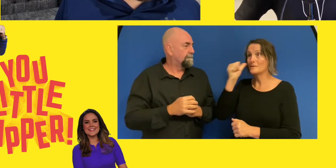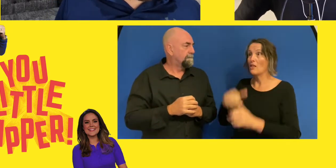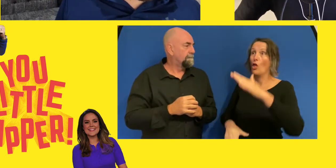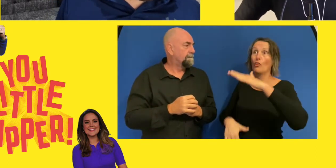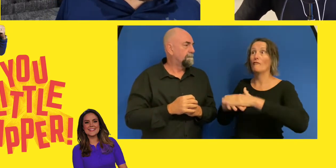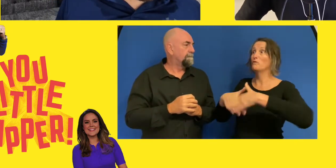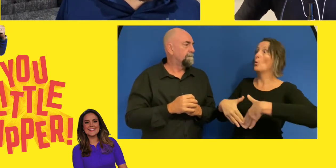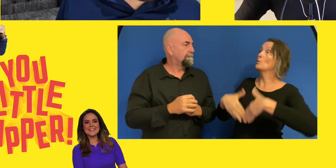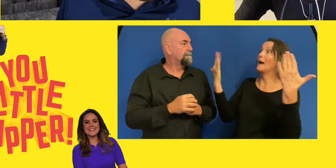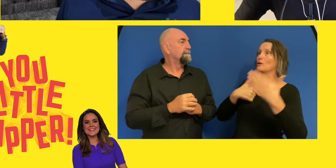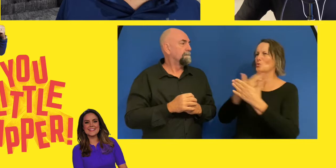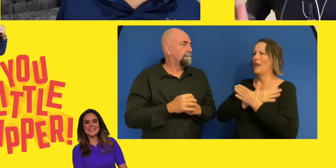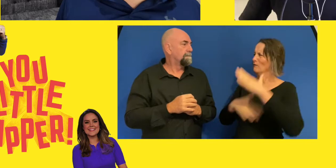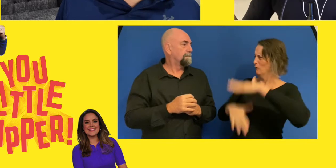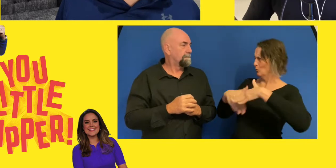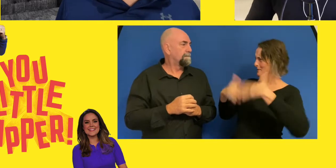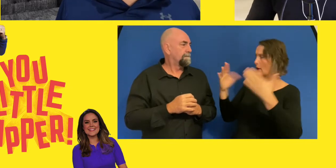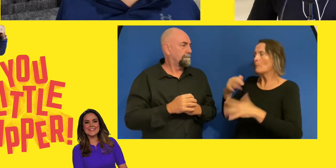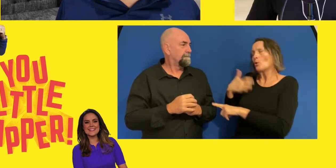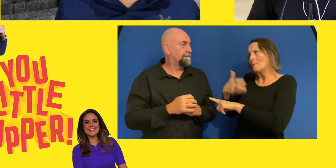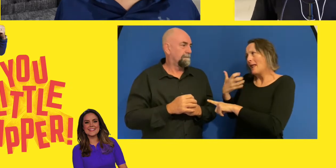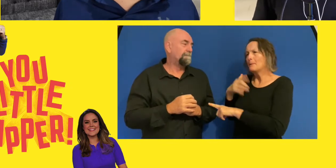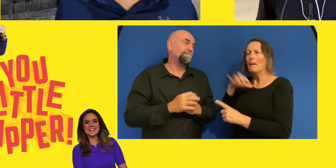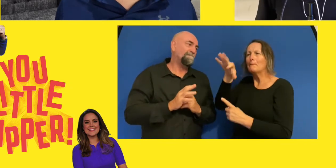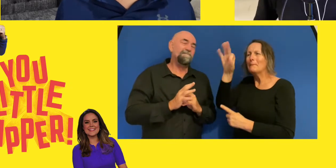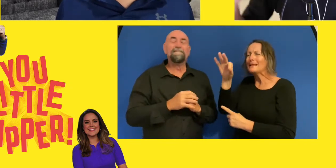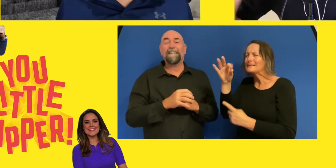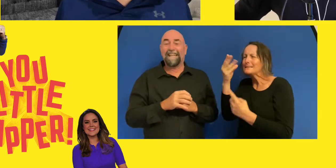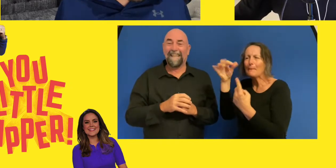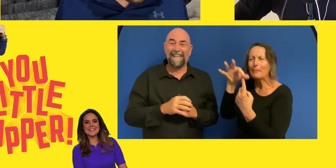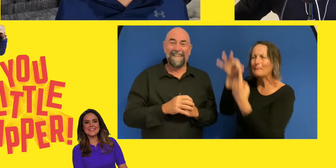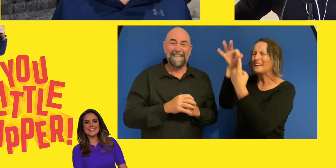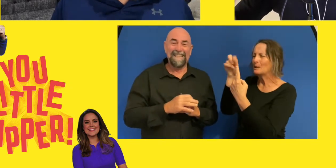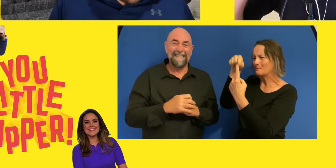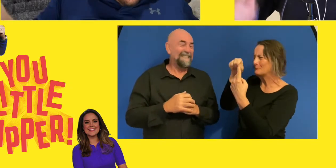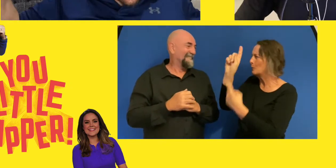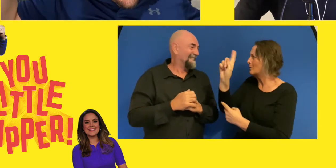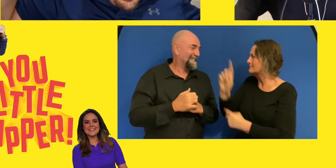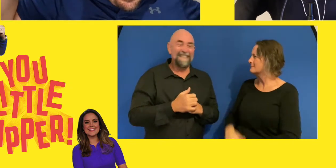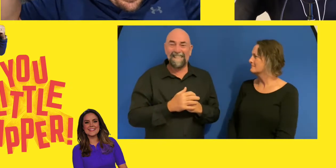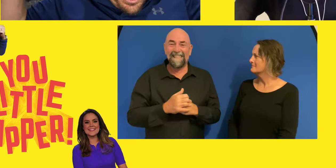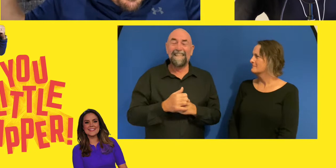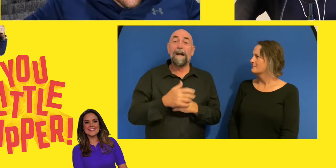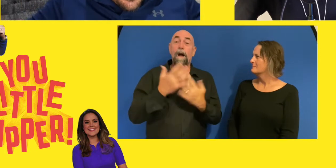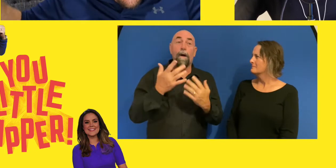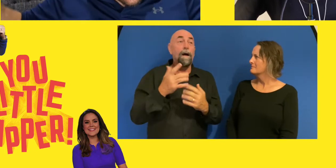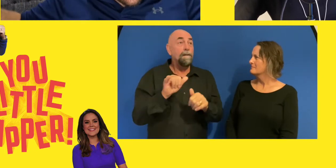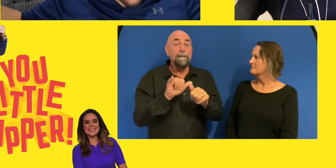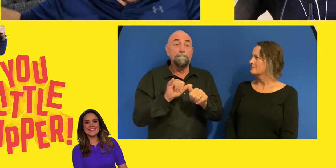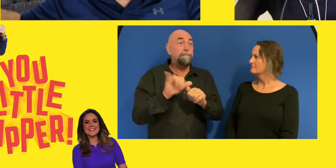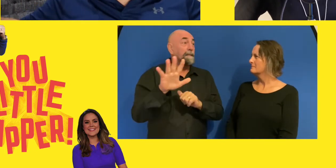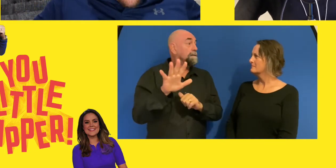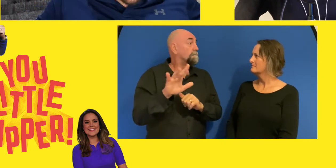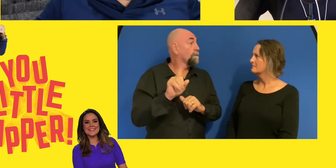entire day as your You Little Ripper moment. I'm not complaining. I'm just saying, you're getting greedy, Kurt. You're getting greedy. So, what's your best of the rest? The best of the rest